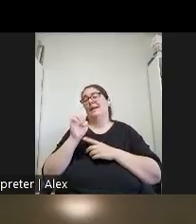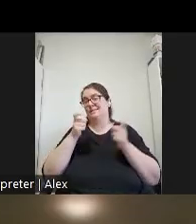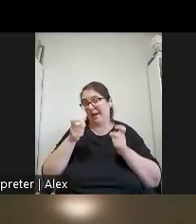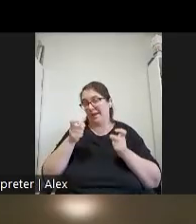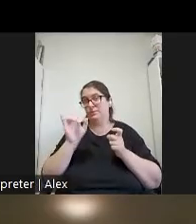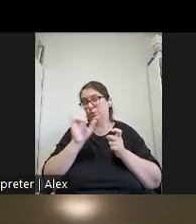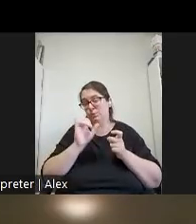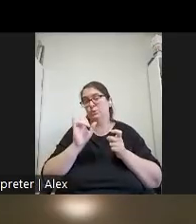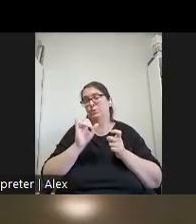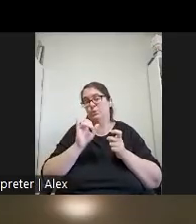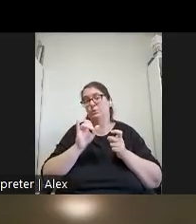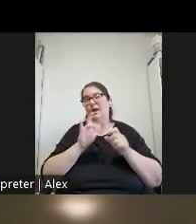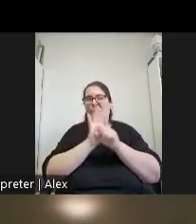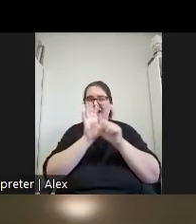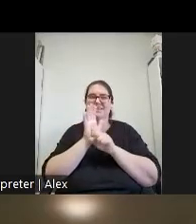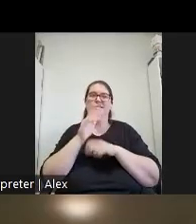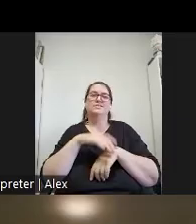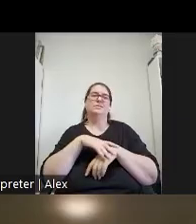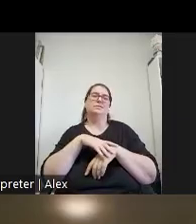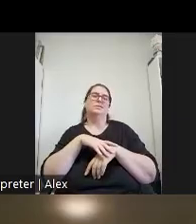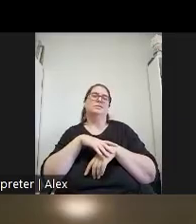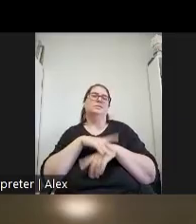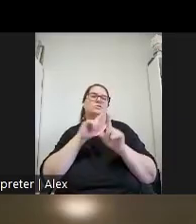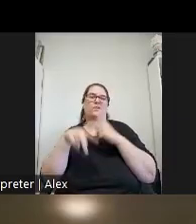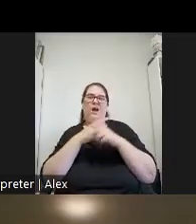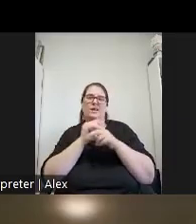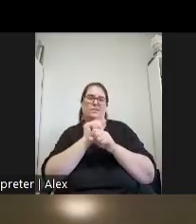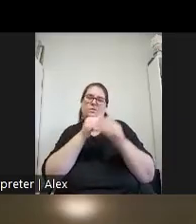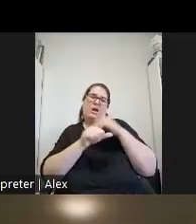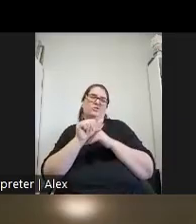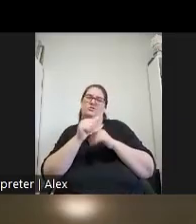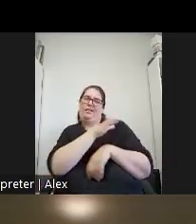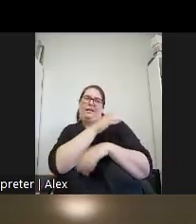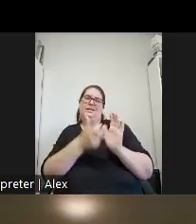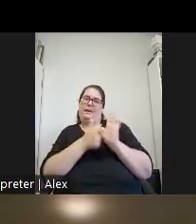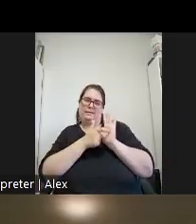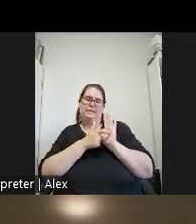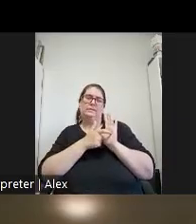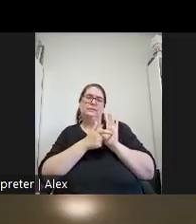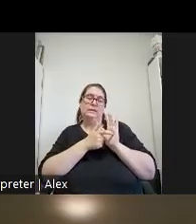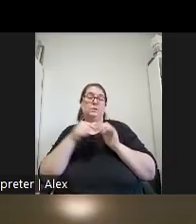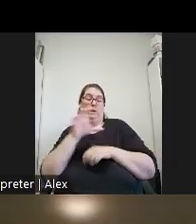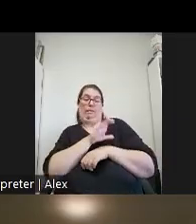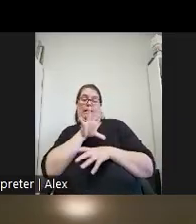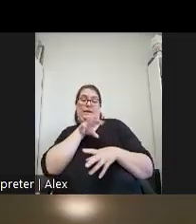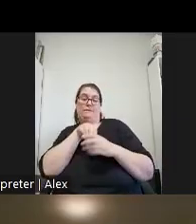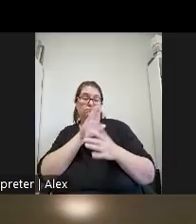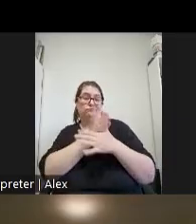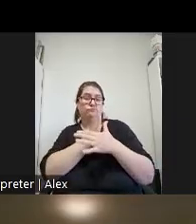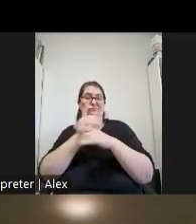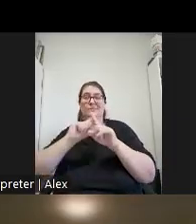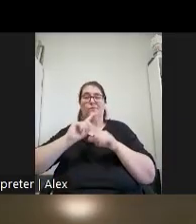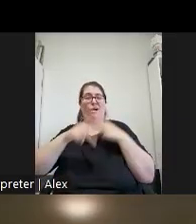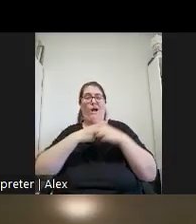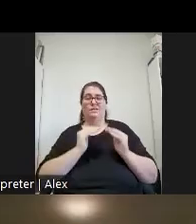well as advocacy and law reform work that is part of the clinic's mandate. Our clinic intervenes at various different